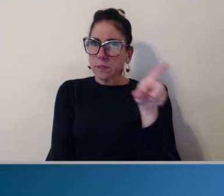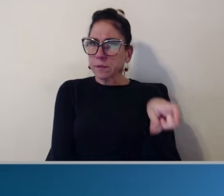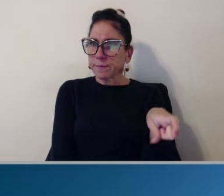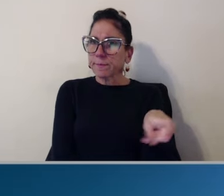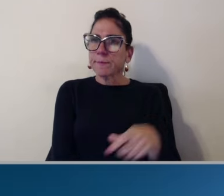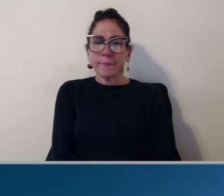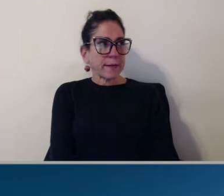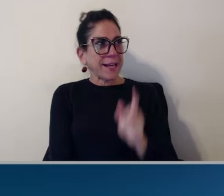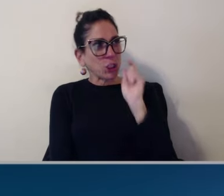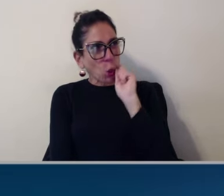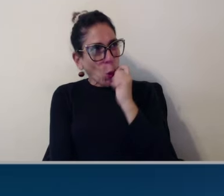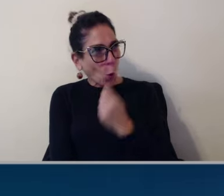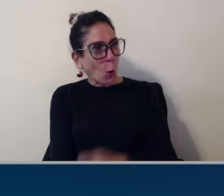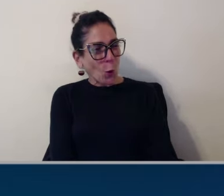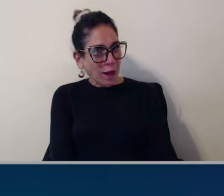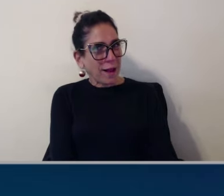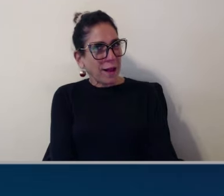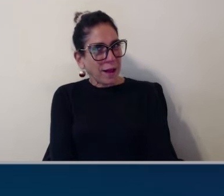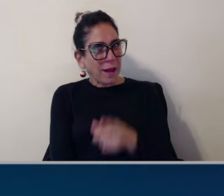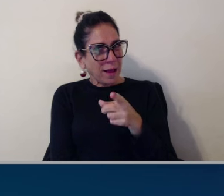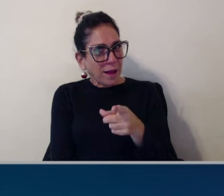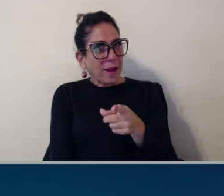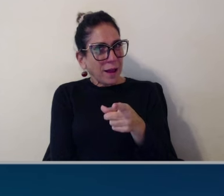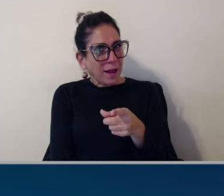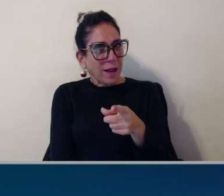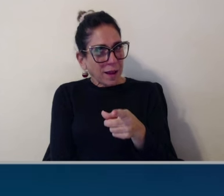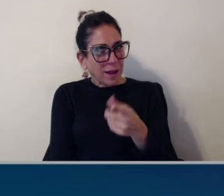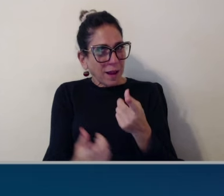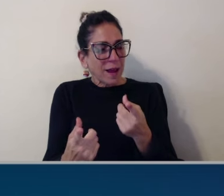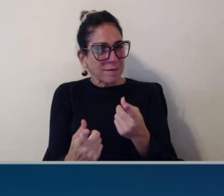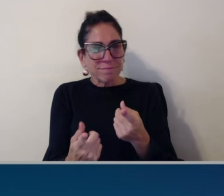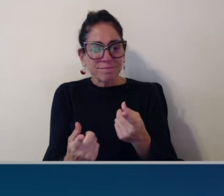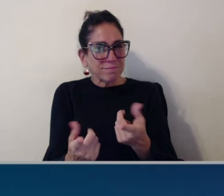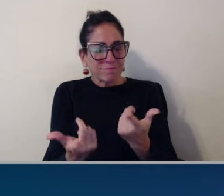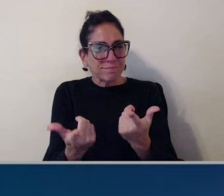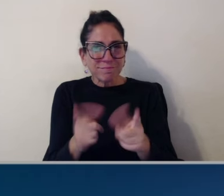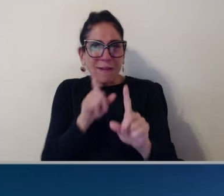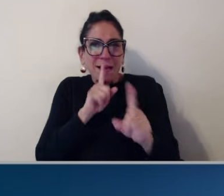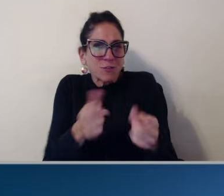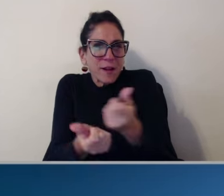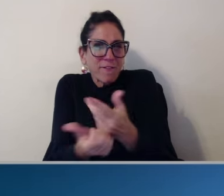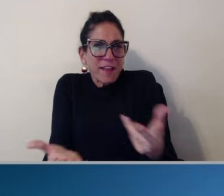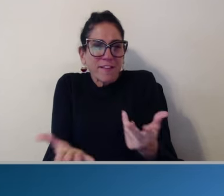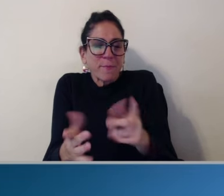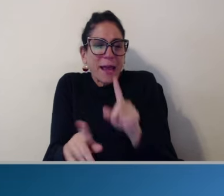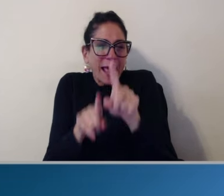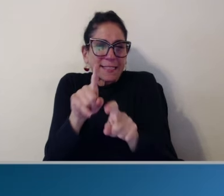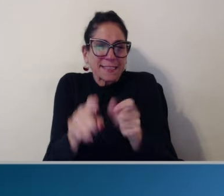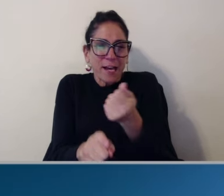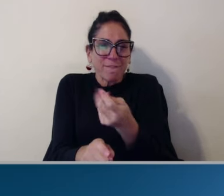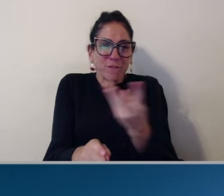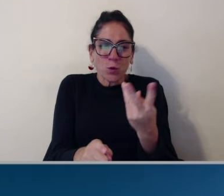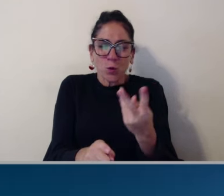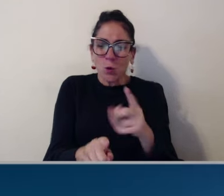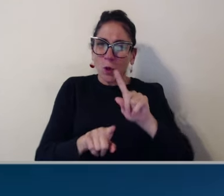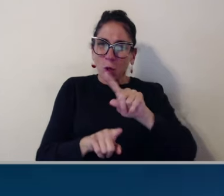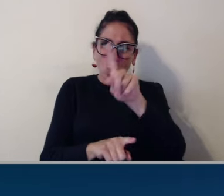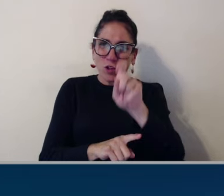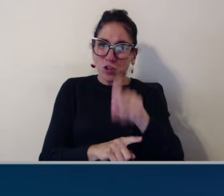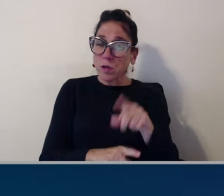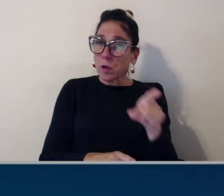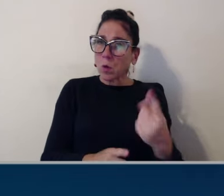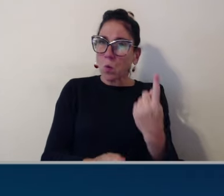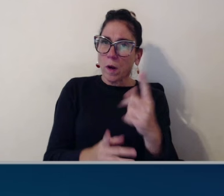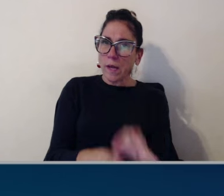very cool. So that got us all the way there just by asking a few questions. Yeah. Right. Yeah. I love it. So now, I mean, one of the important things that